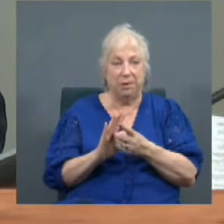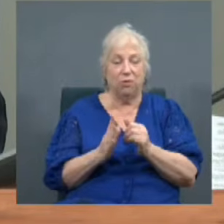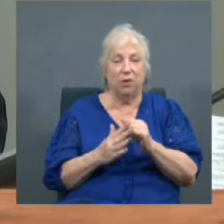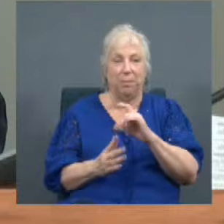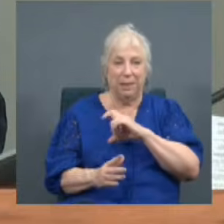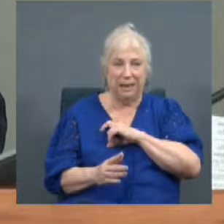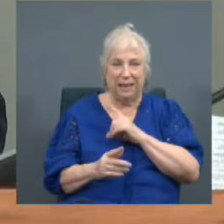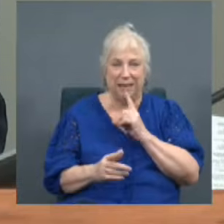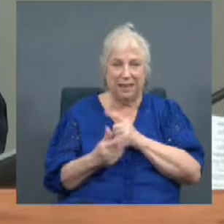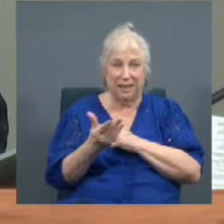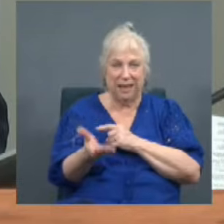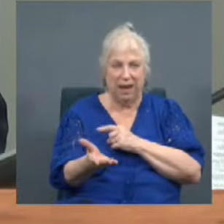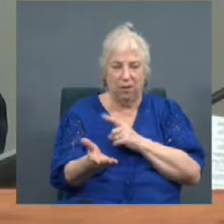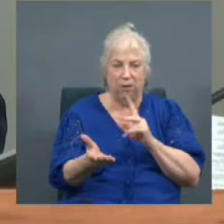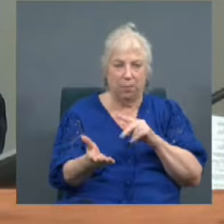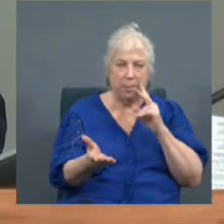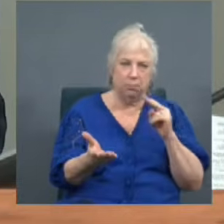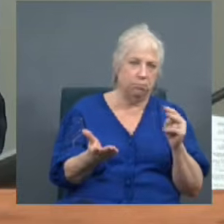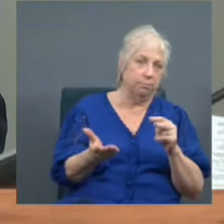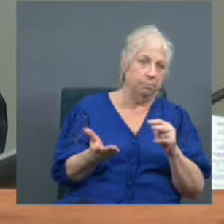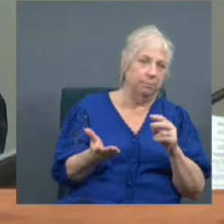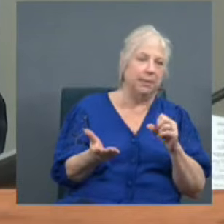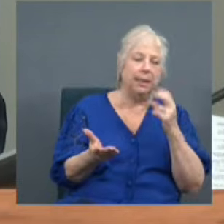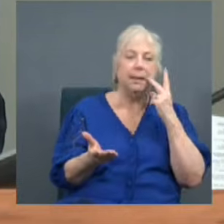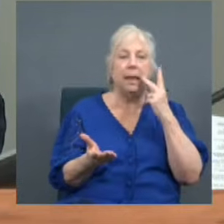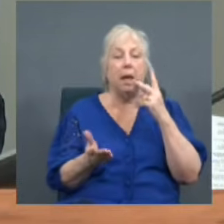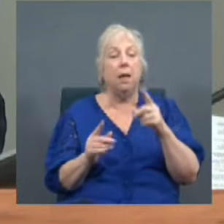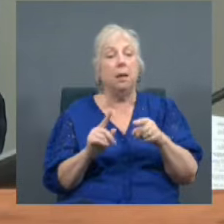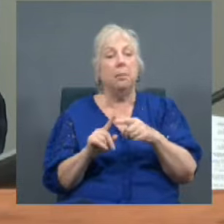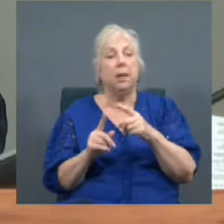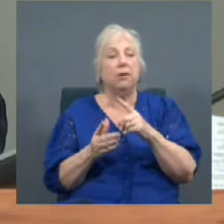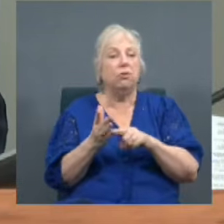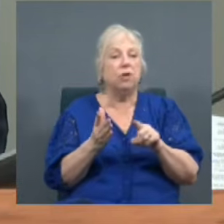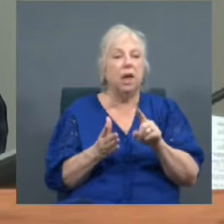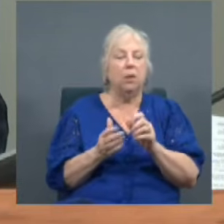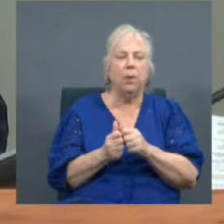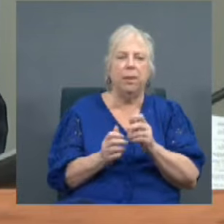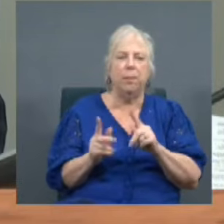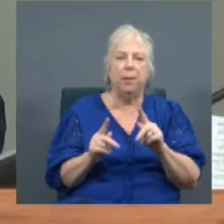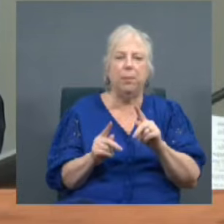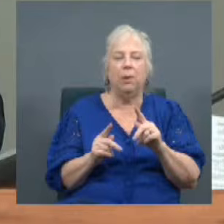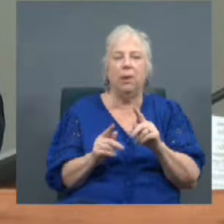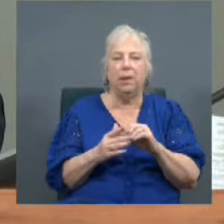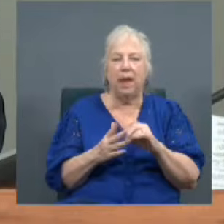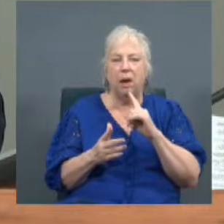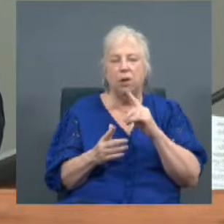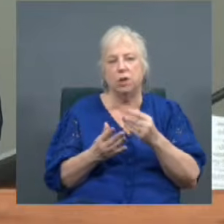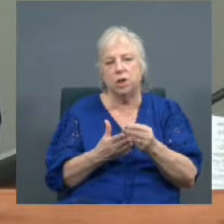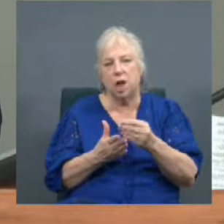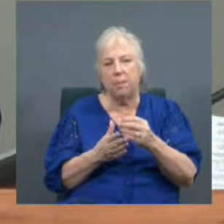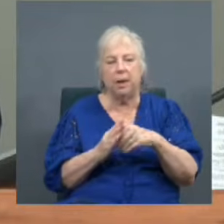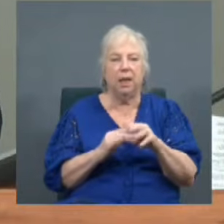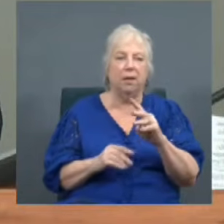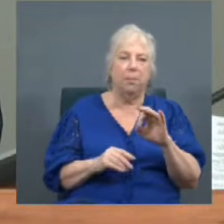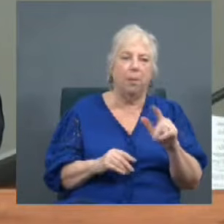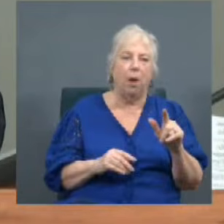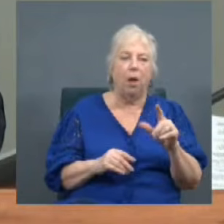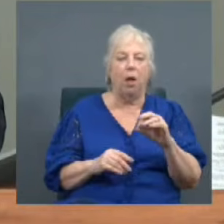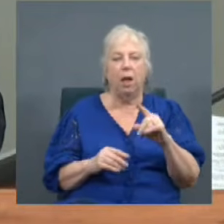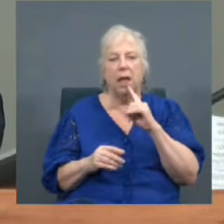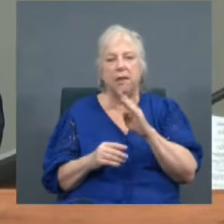presence, to also just kind of check in and engage with the residents that are in the mall as well to demonstrate presence. And so it's not